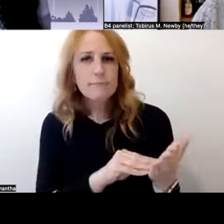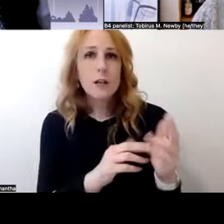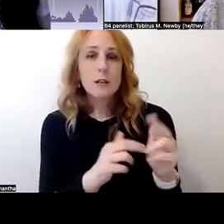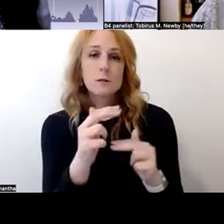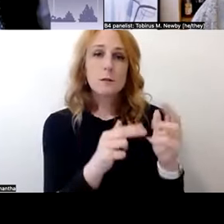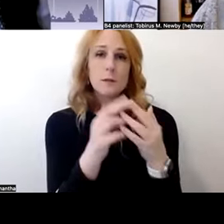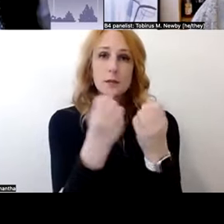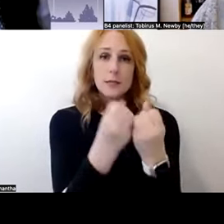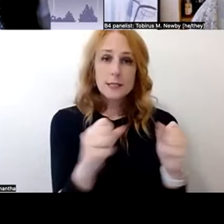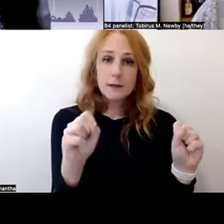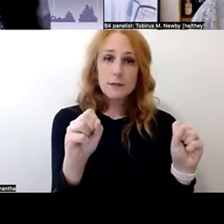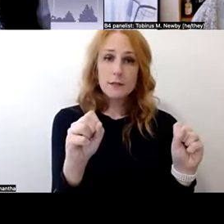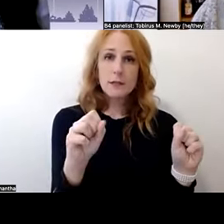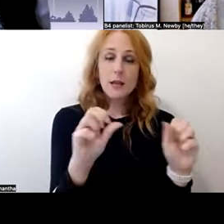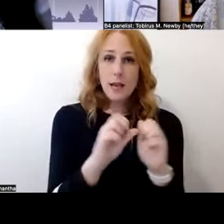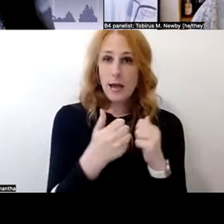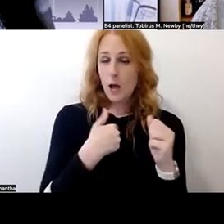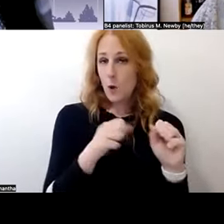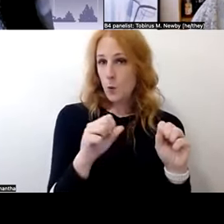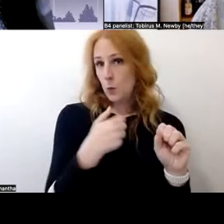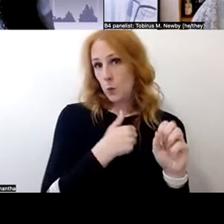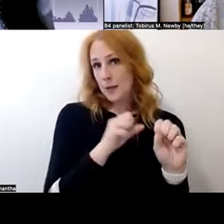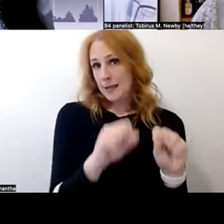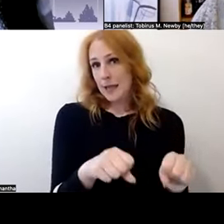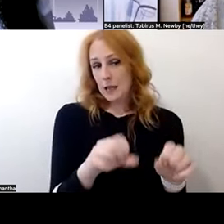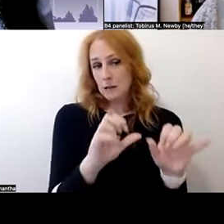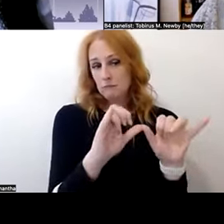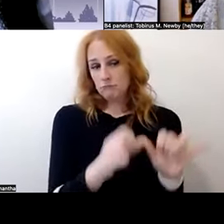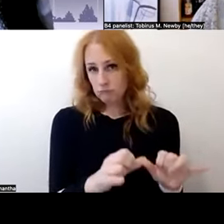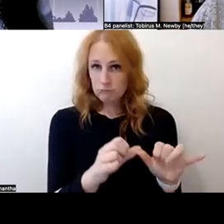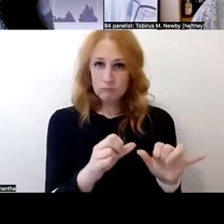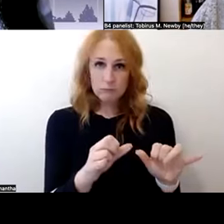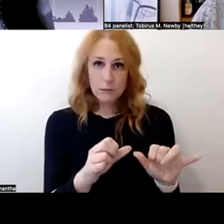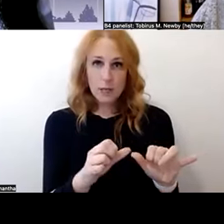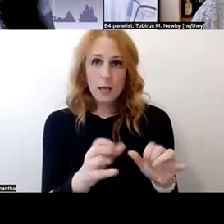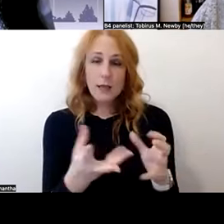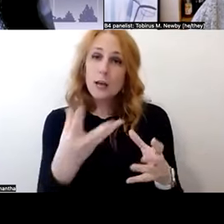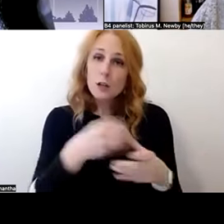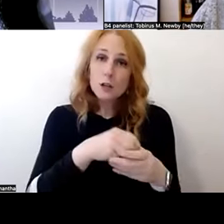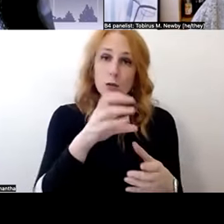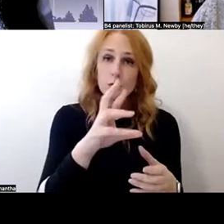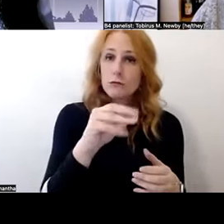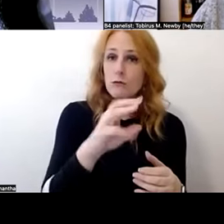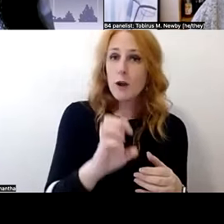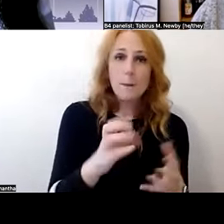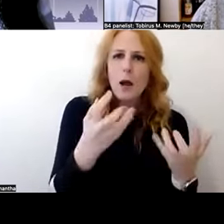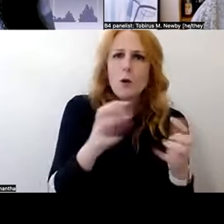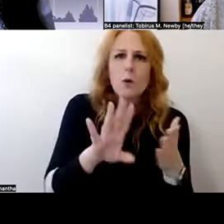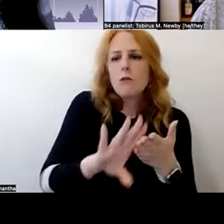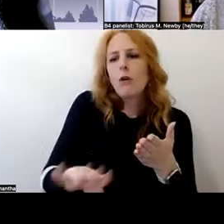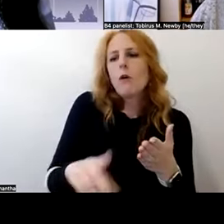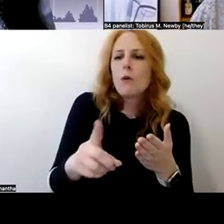that we have defined it. And that includes crime. I don't want to dismiss folks who have been impacted by crime. I really do think that matters. And I